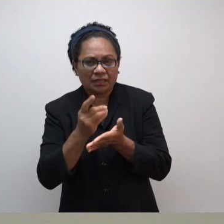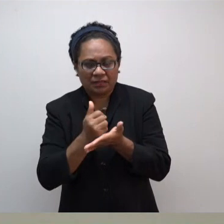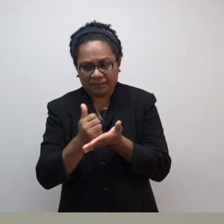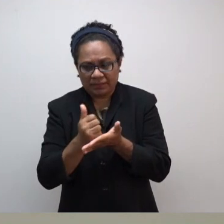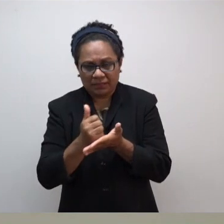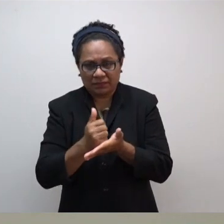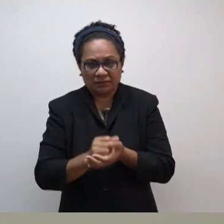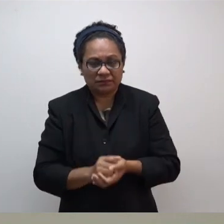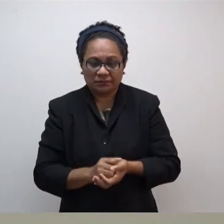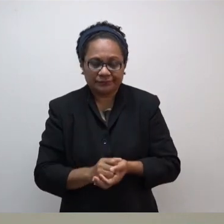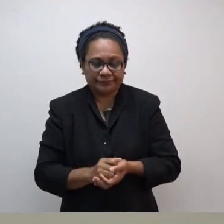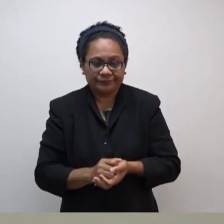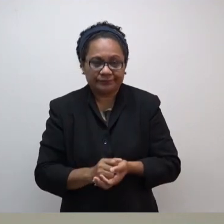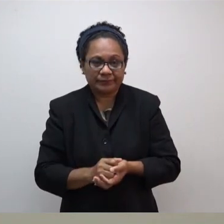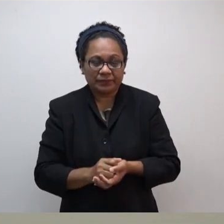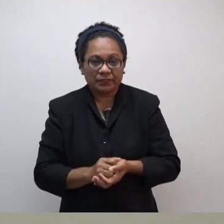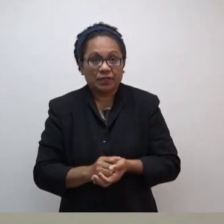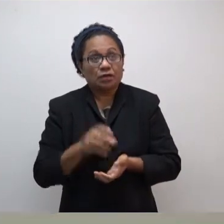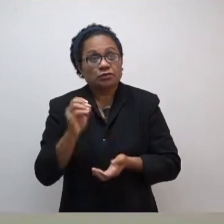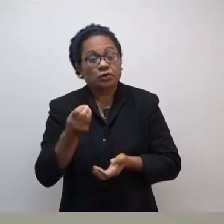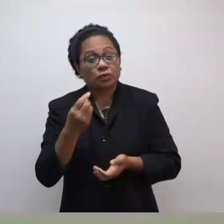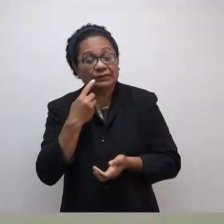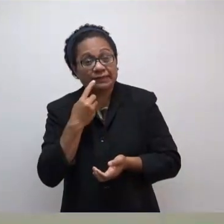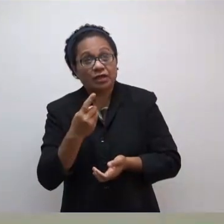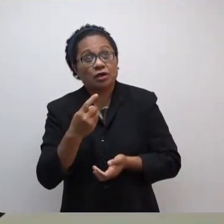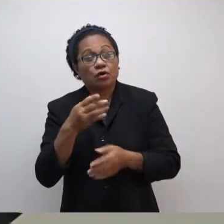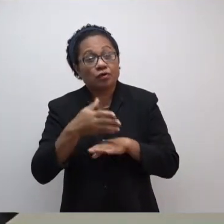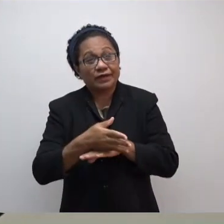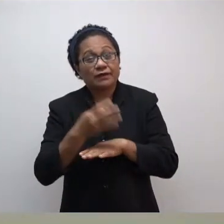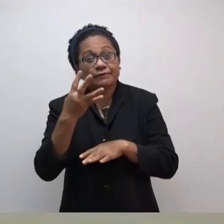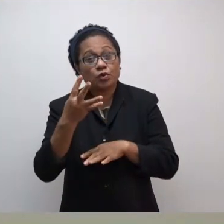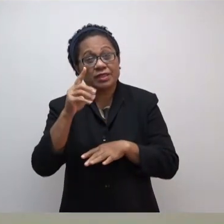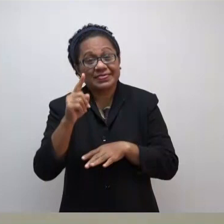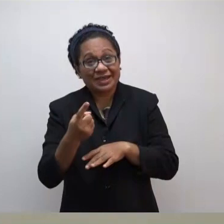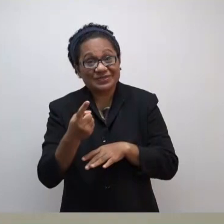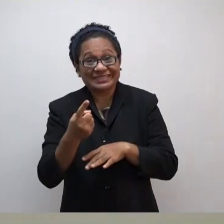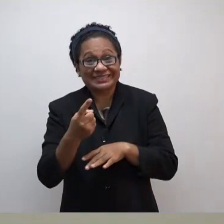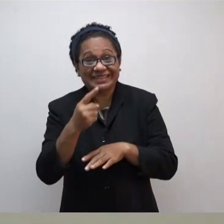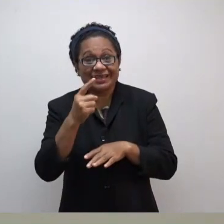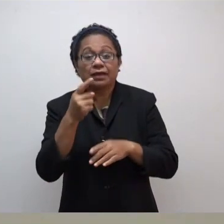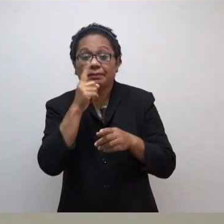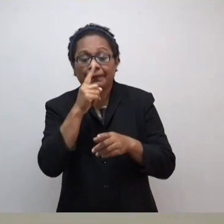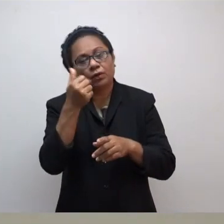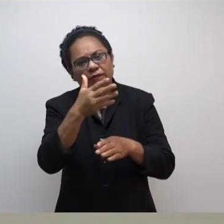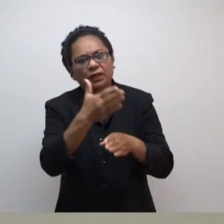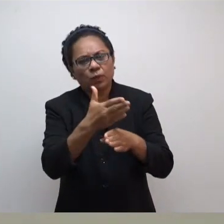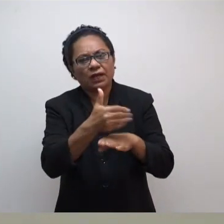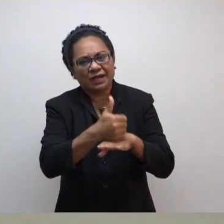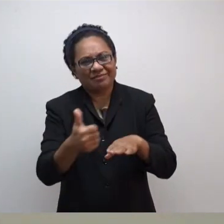Similarly, as you know, that we did say there's over 4,000 civil servants who also applied who weren't